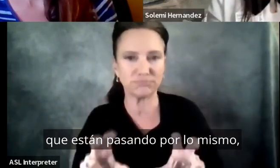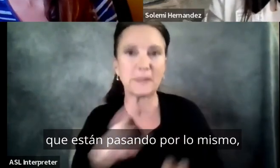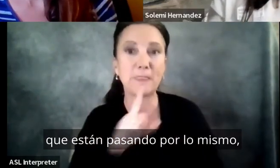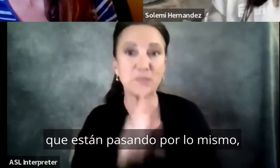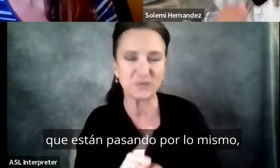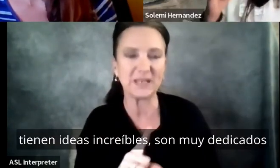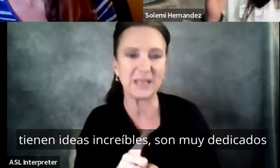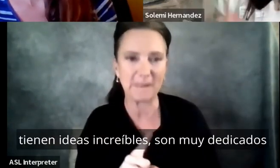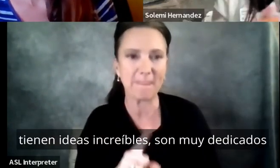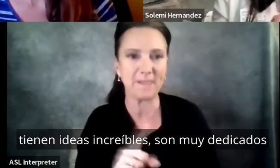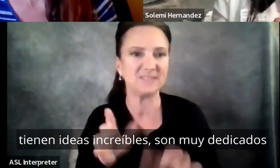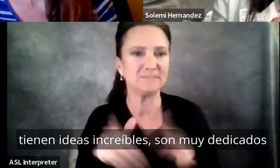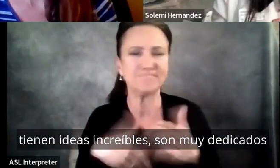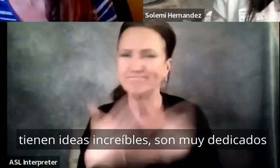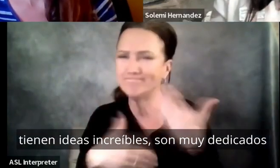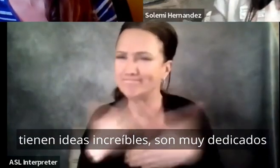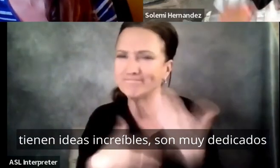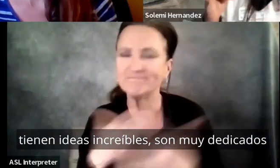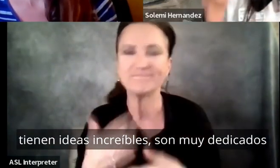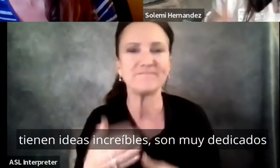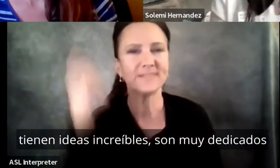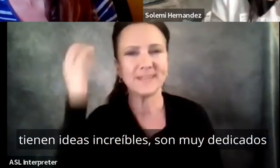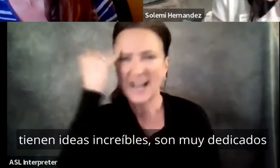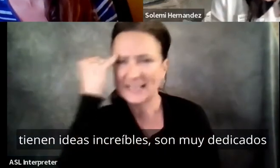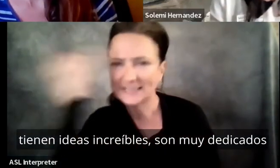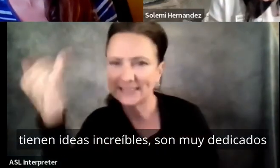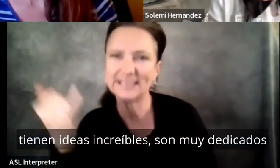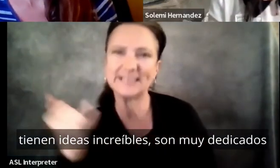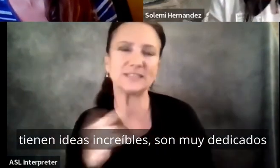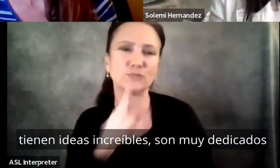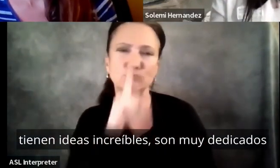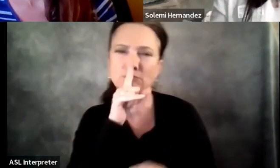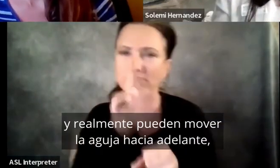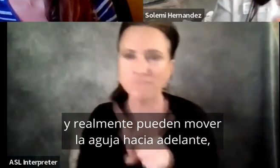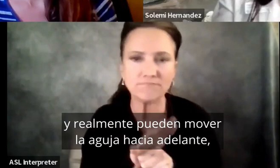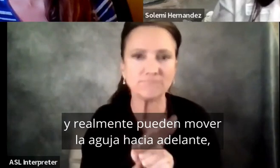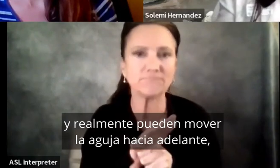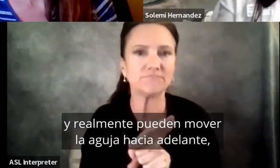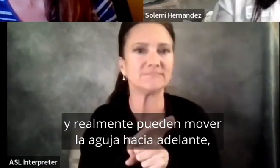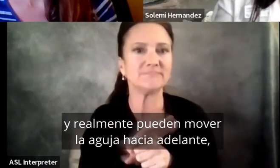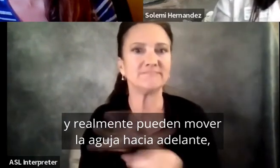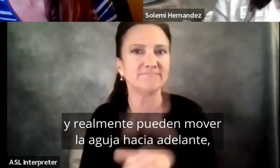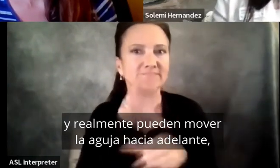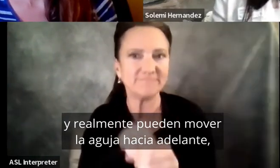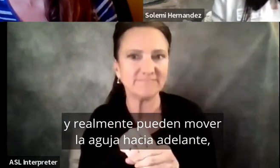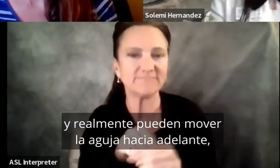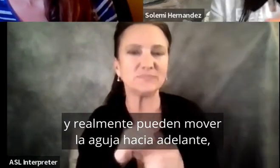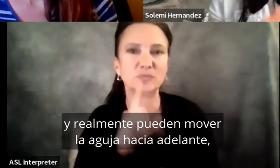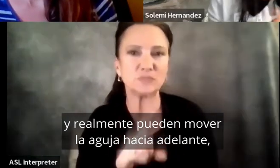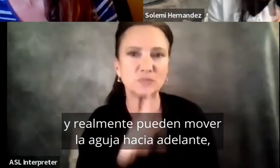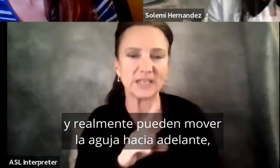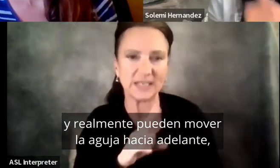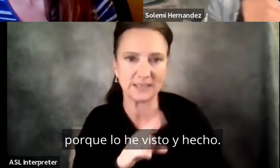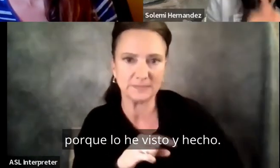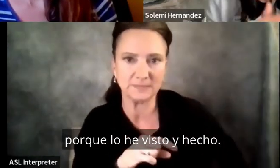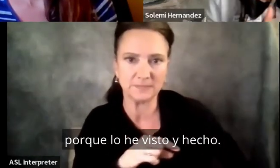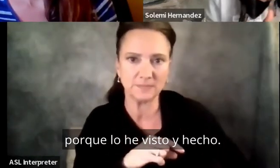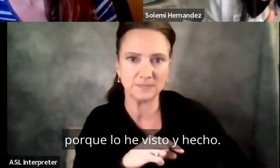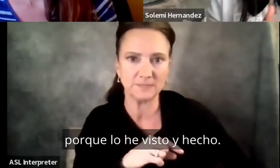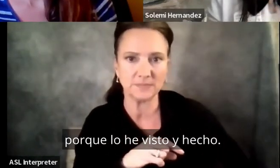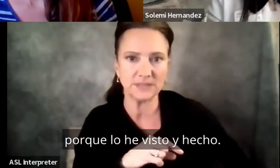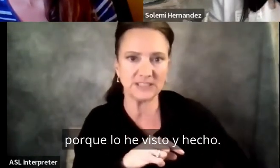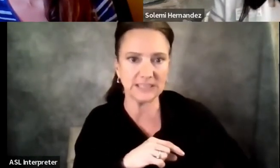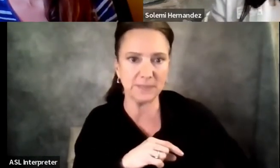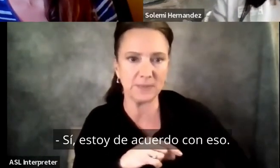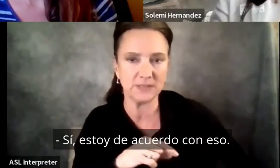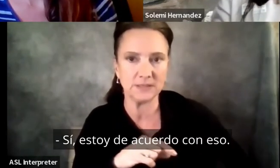same thing, have amazing ideas, are super dedicated, and really can move the needle forward because I've seen